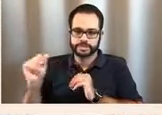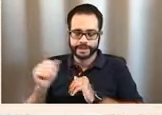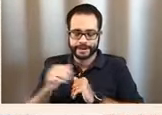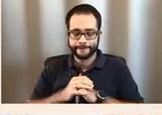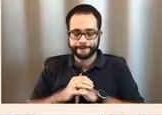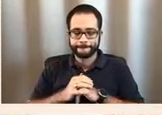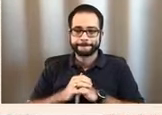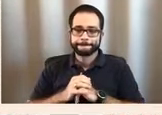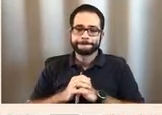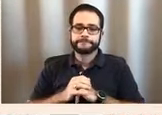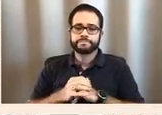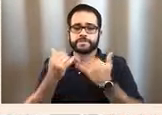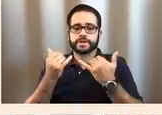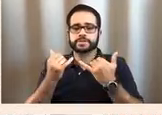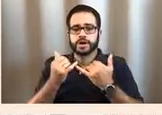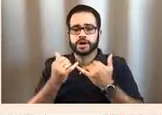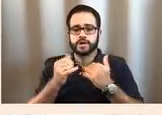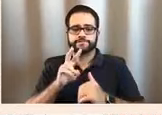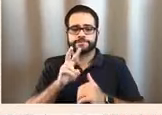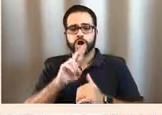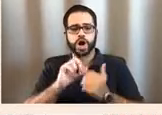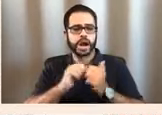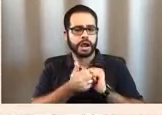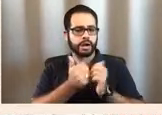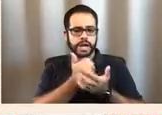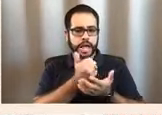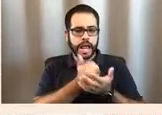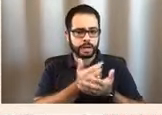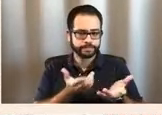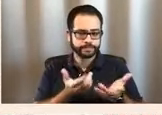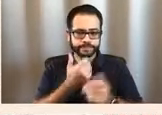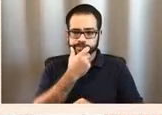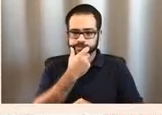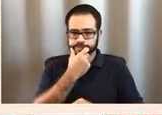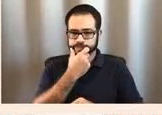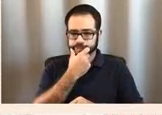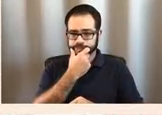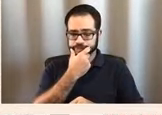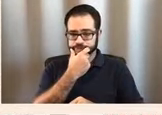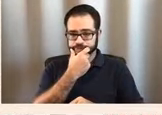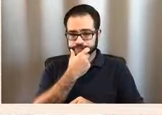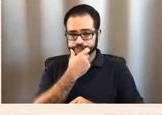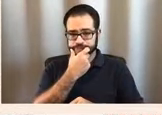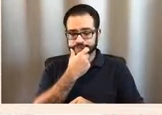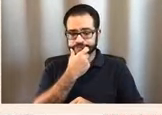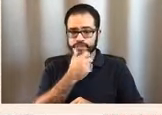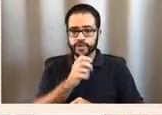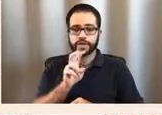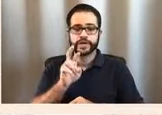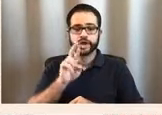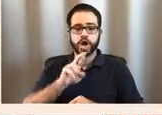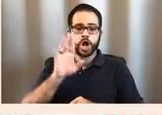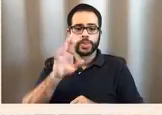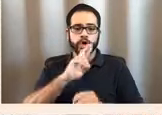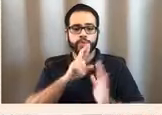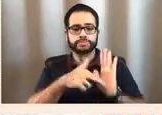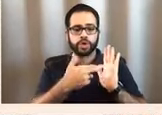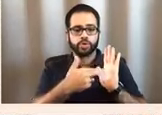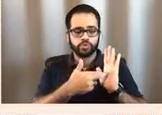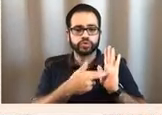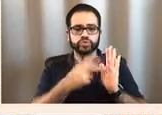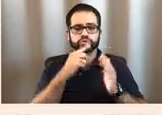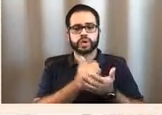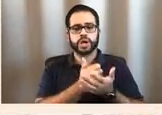next. Okay, thank you. So VR's role is to assist eligible individuals in